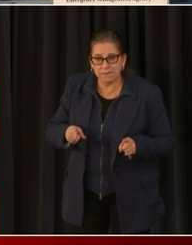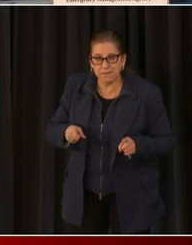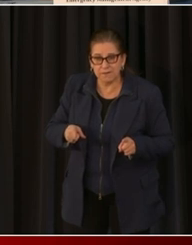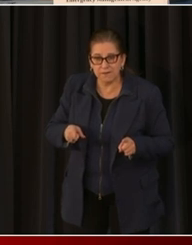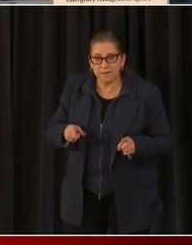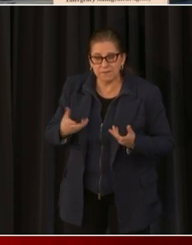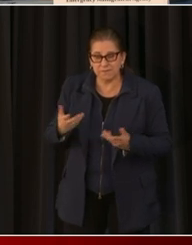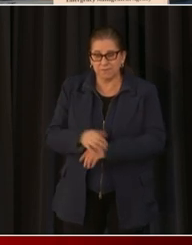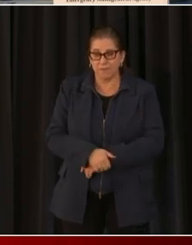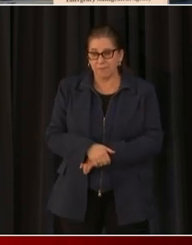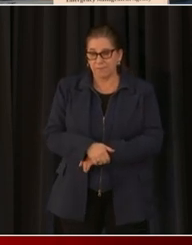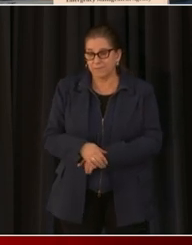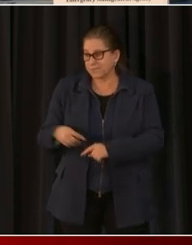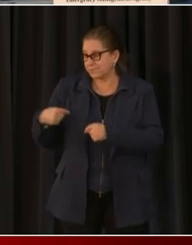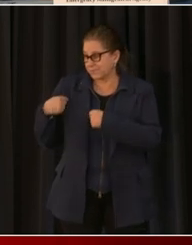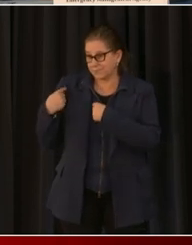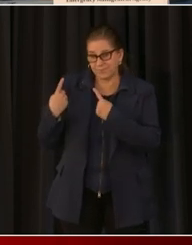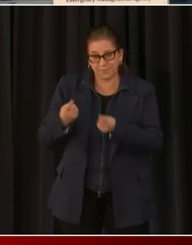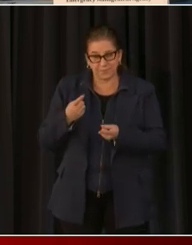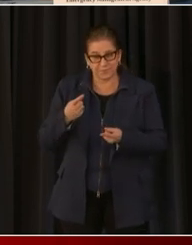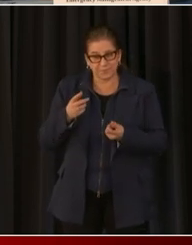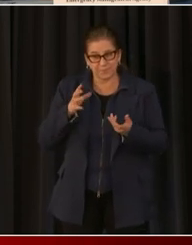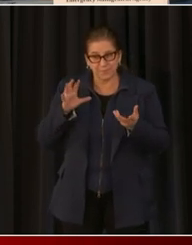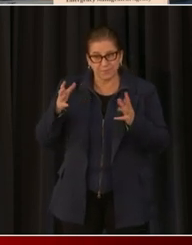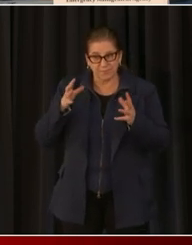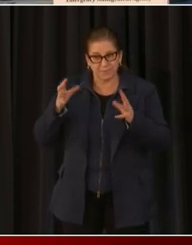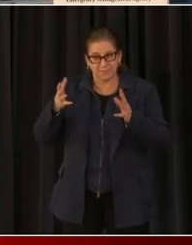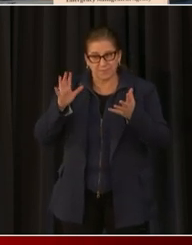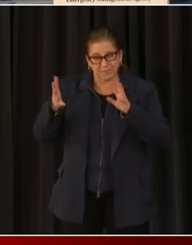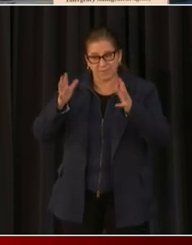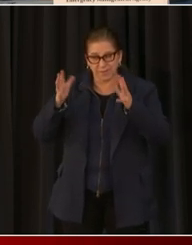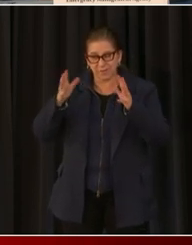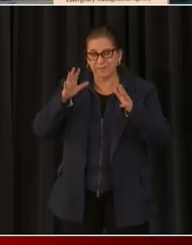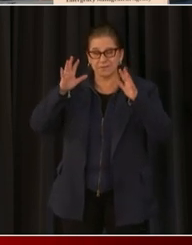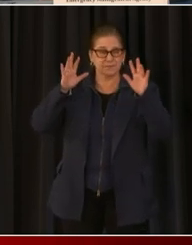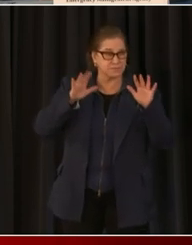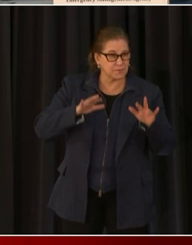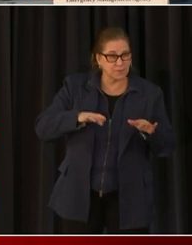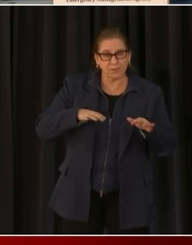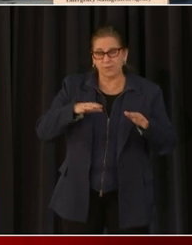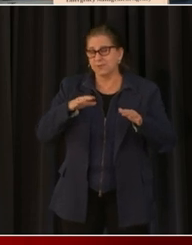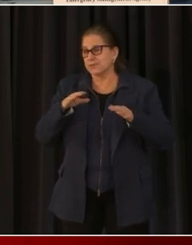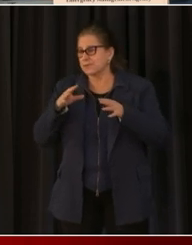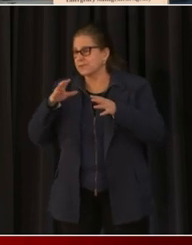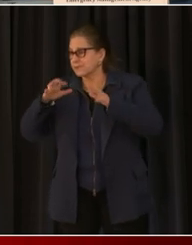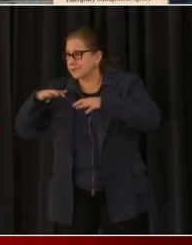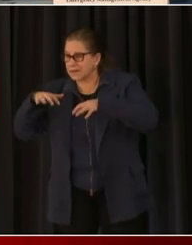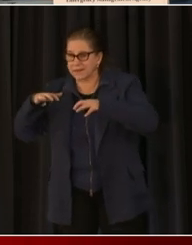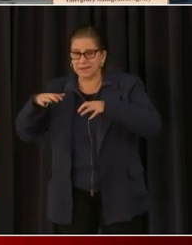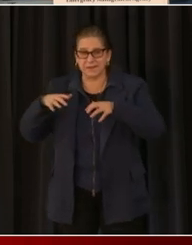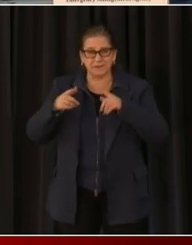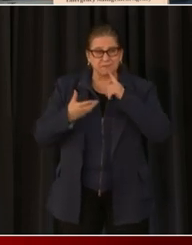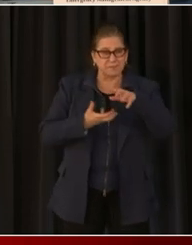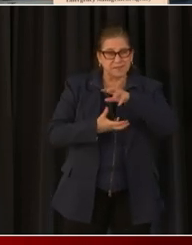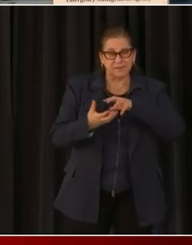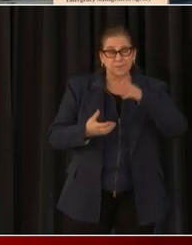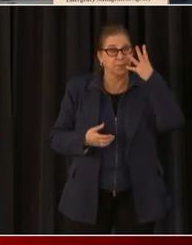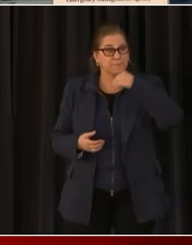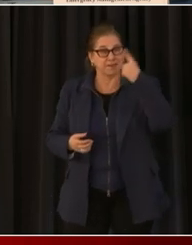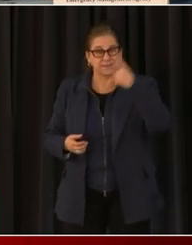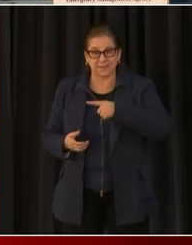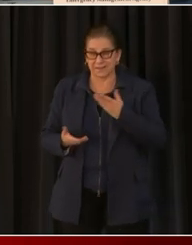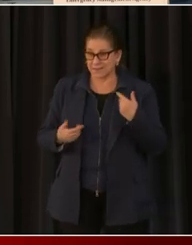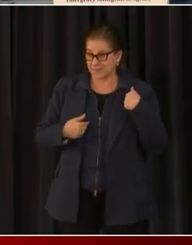10 days on and off wintry mixes of snow and freezing rain. And to make sure you're staying off the roads if you don't need to be